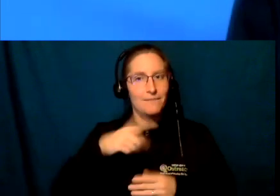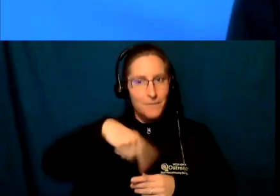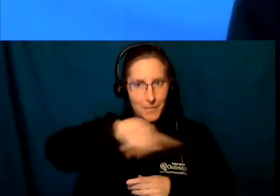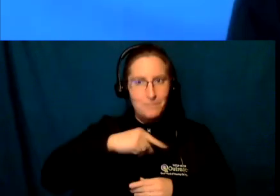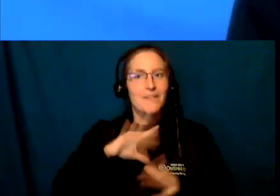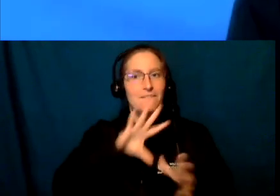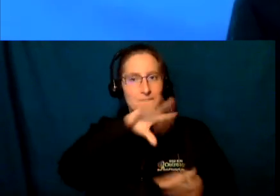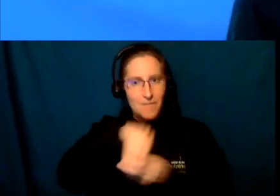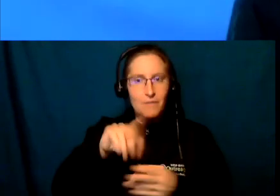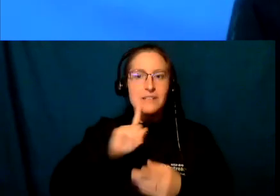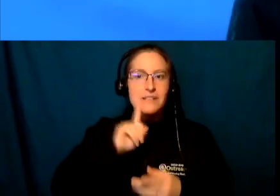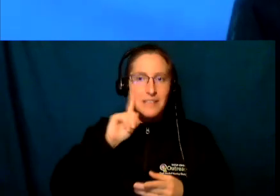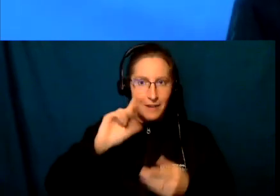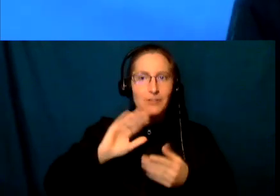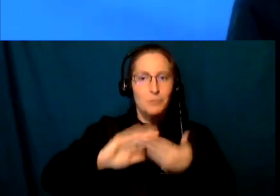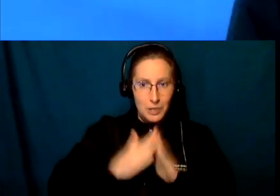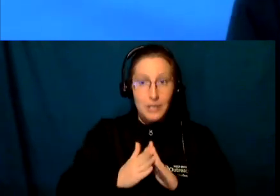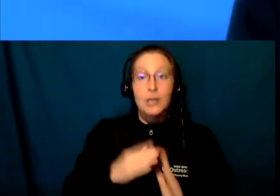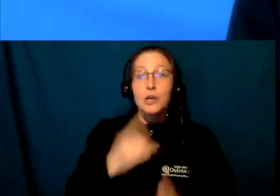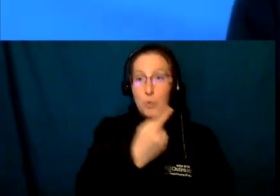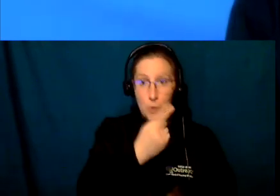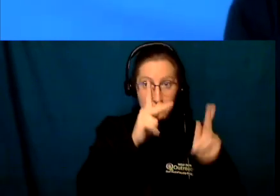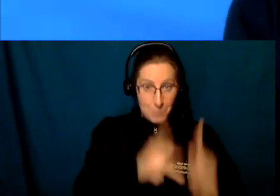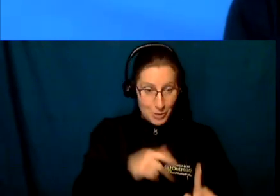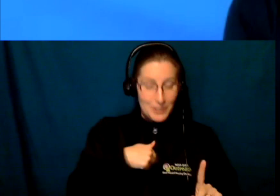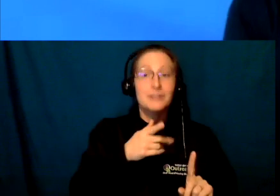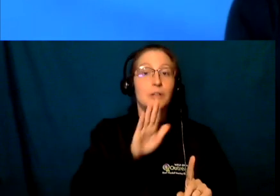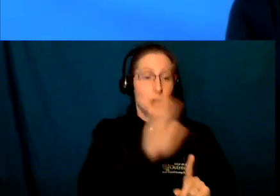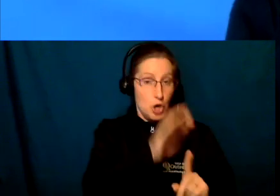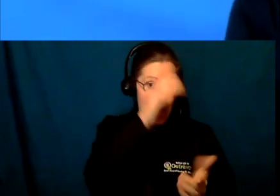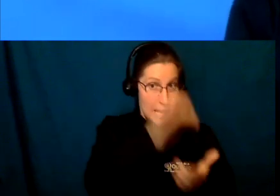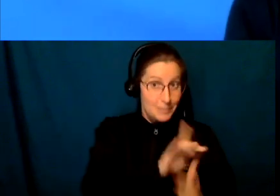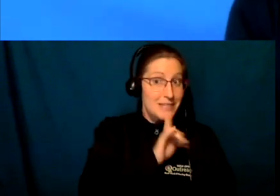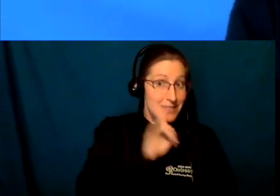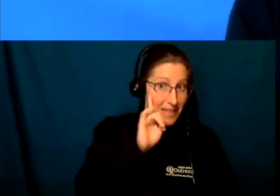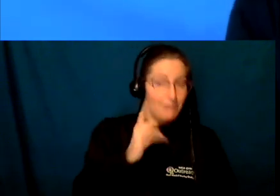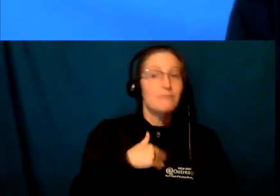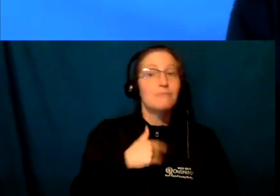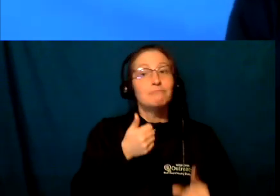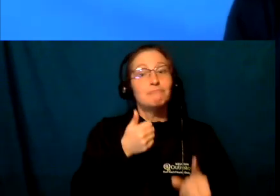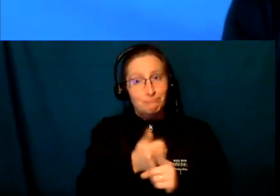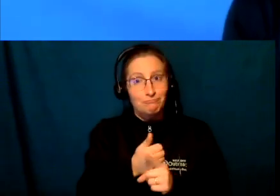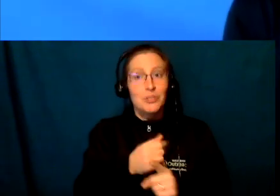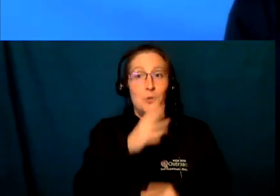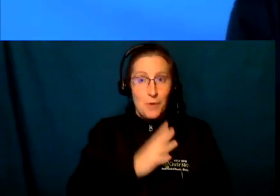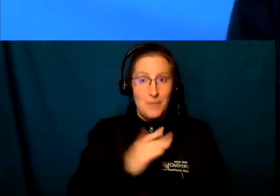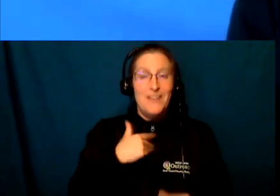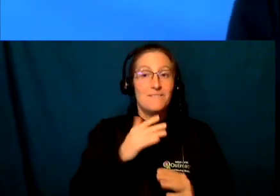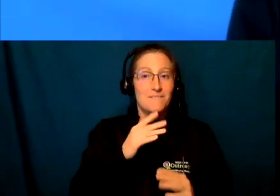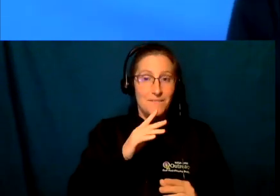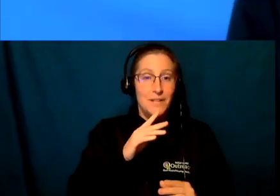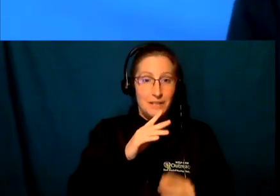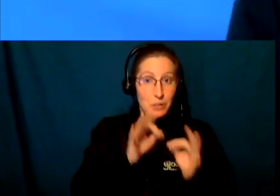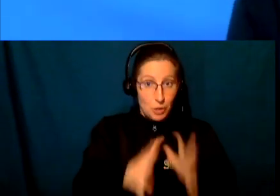community. One of them is an interpreter, and her husband is deaf. So growing up, I would watch both of them communicate in sign